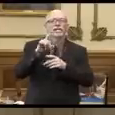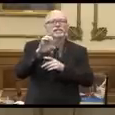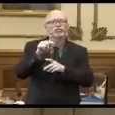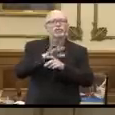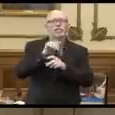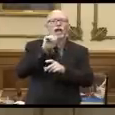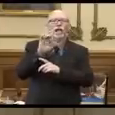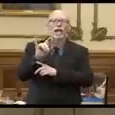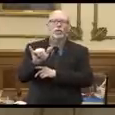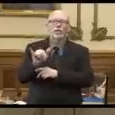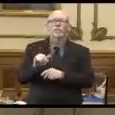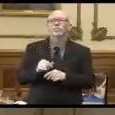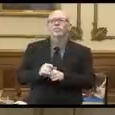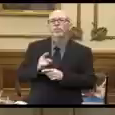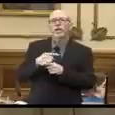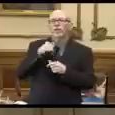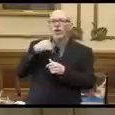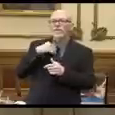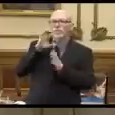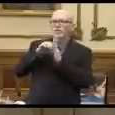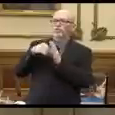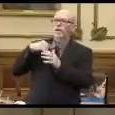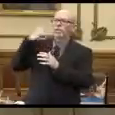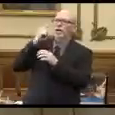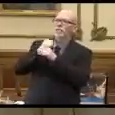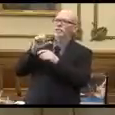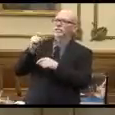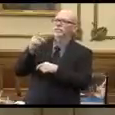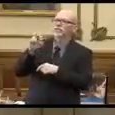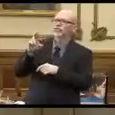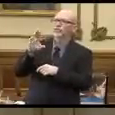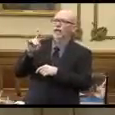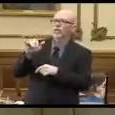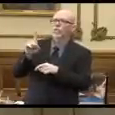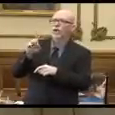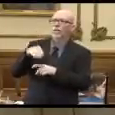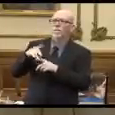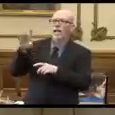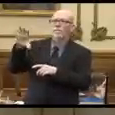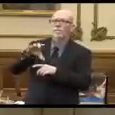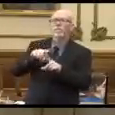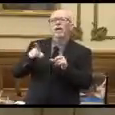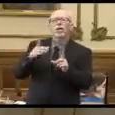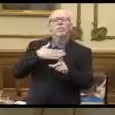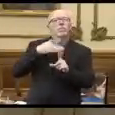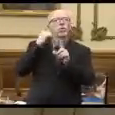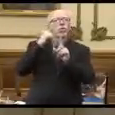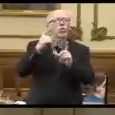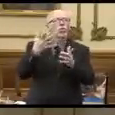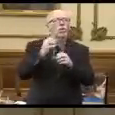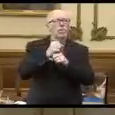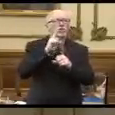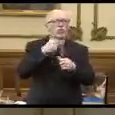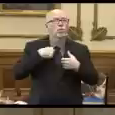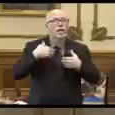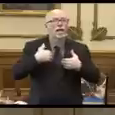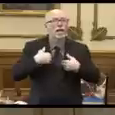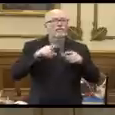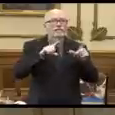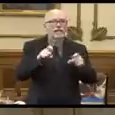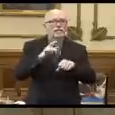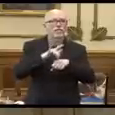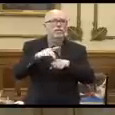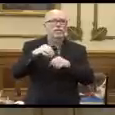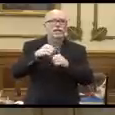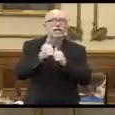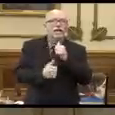So I don't have the picture in my mind of Spencer County on the map, but our goal is to make sure that there is testing available in